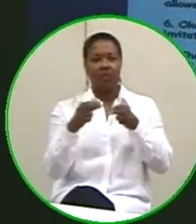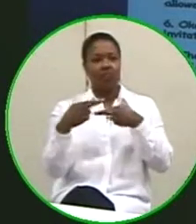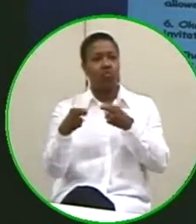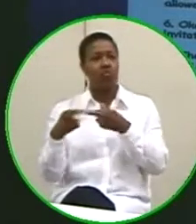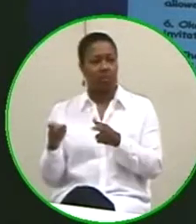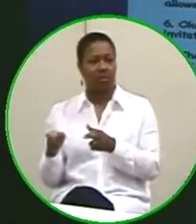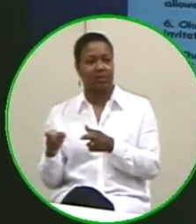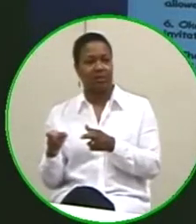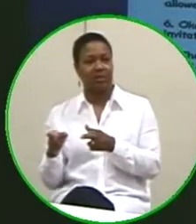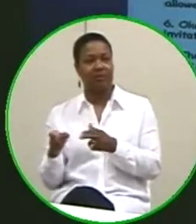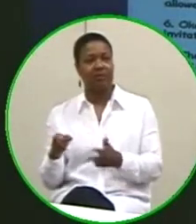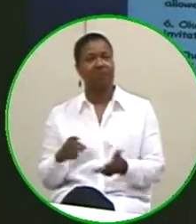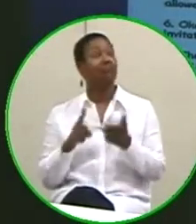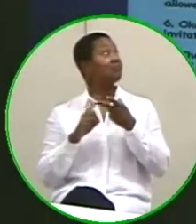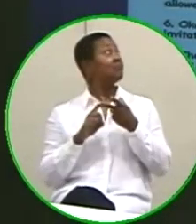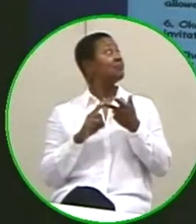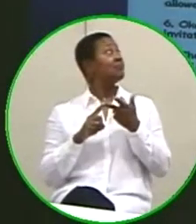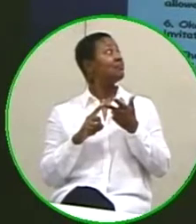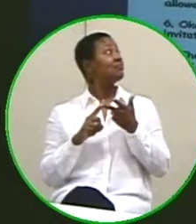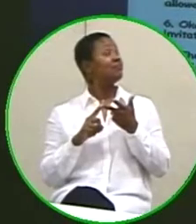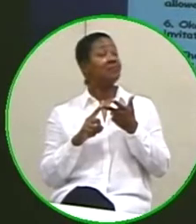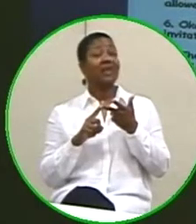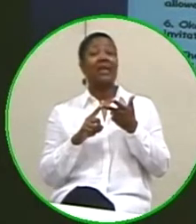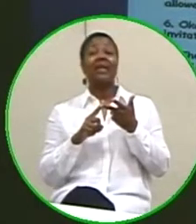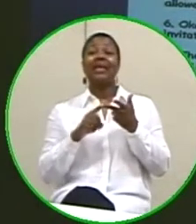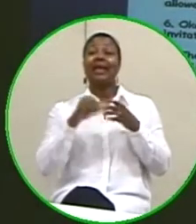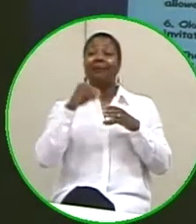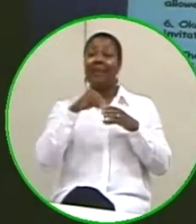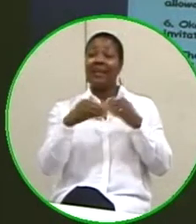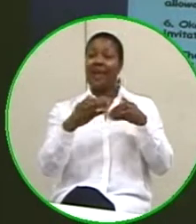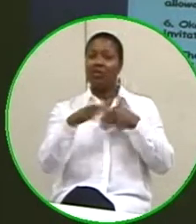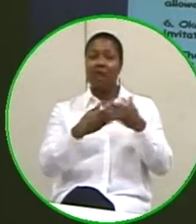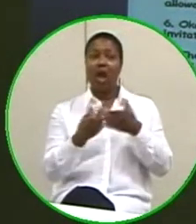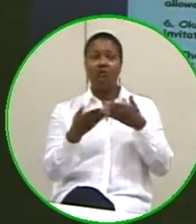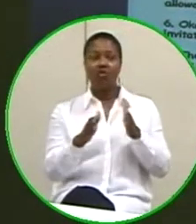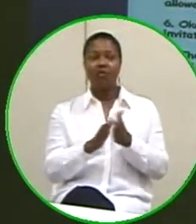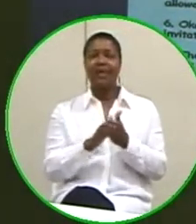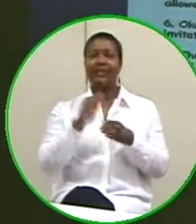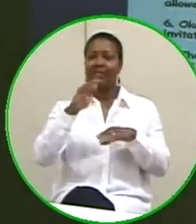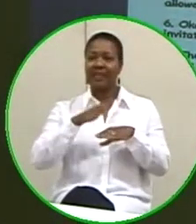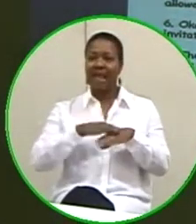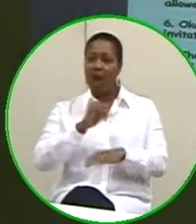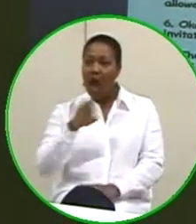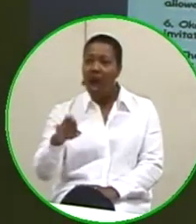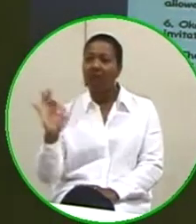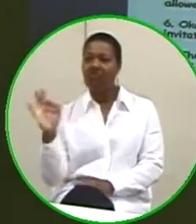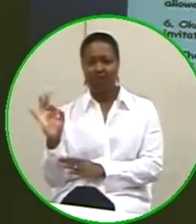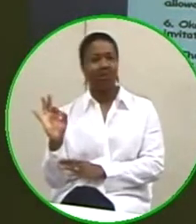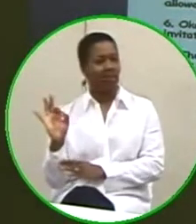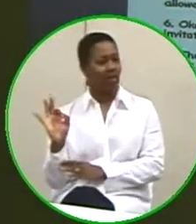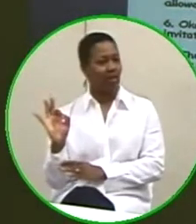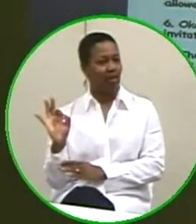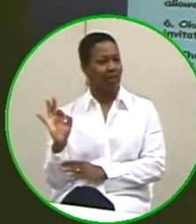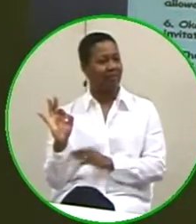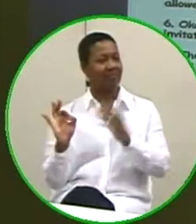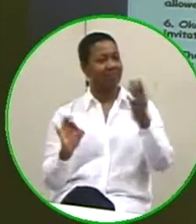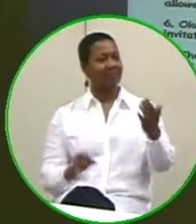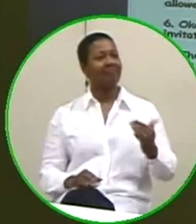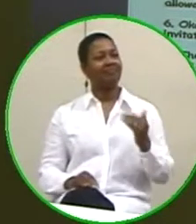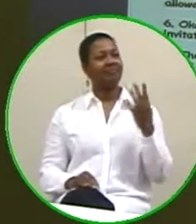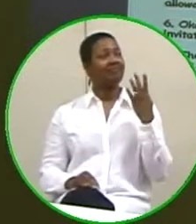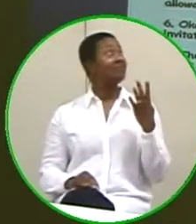rooms. 3, okay, the dog is allowed in all rooms, but must stay off the furniture.